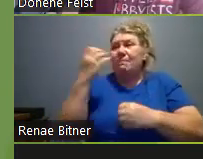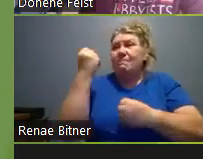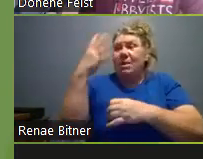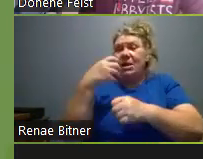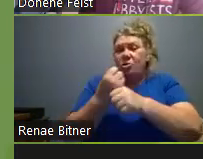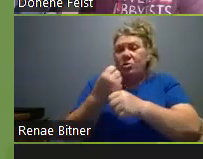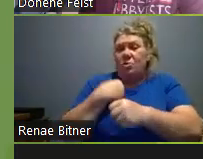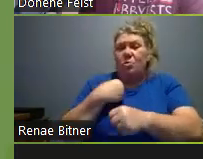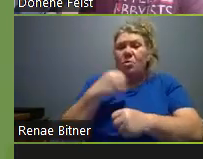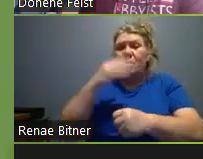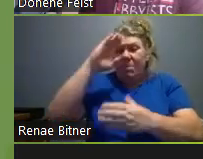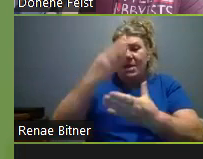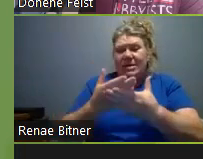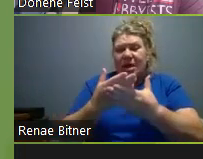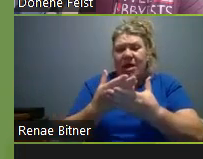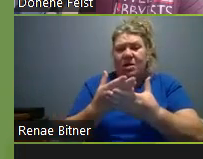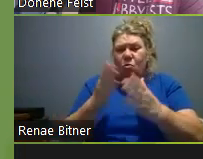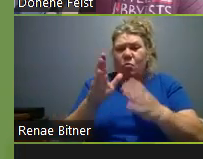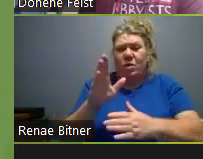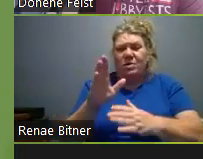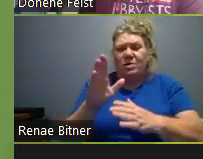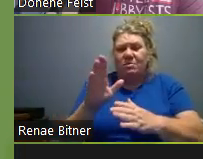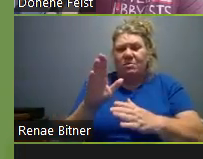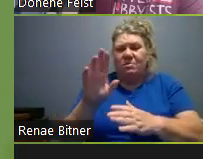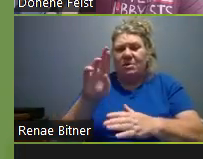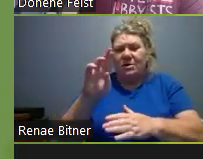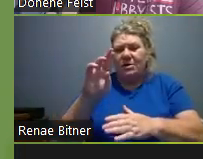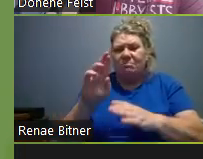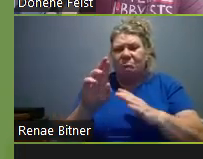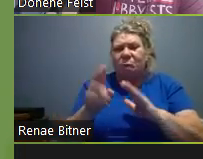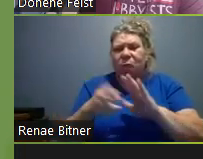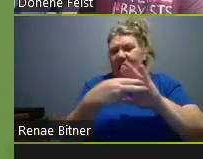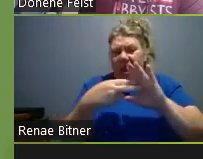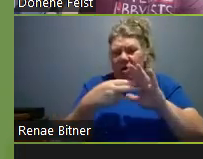diagnosed with a bilateral hearing loss that was quite significant,